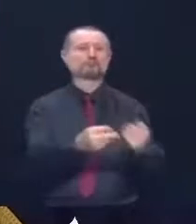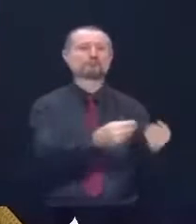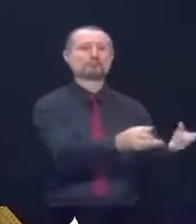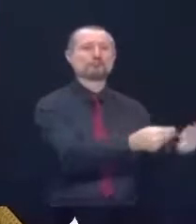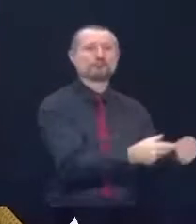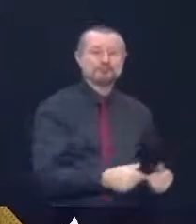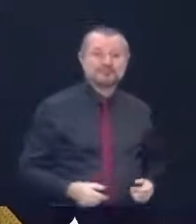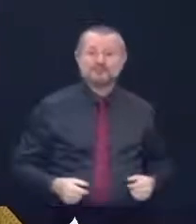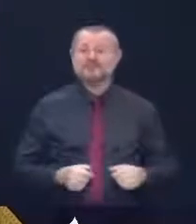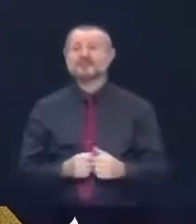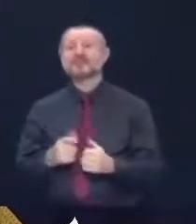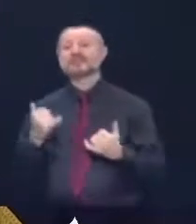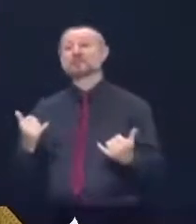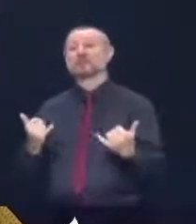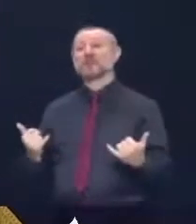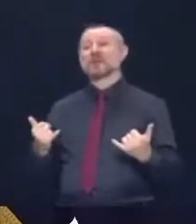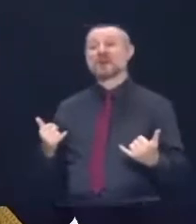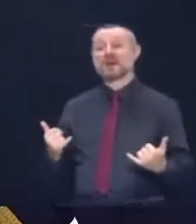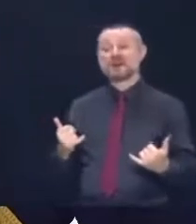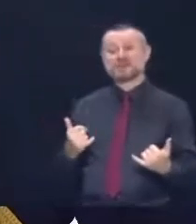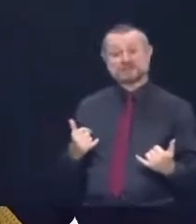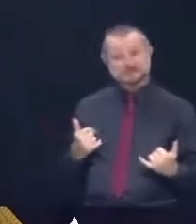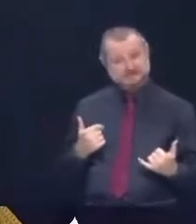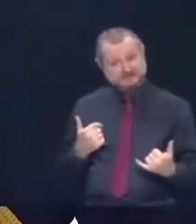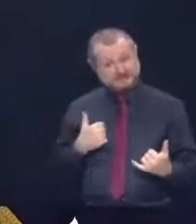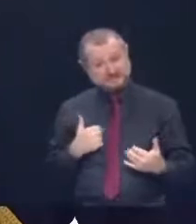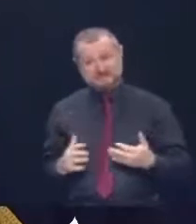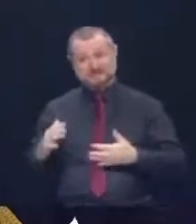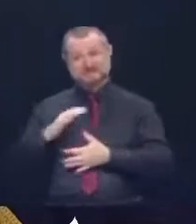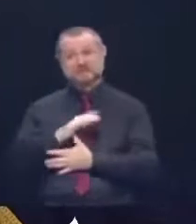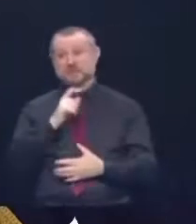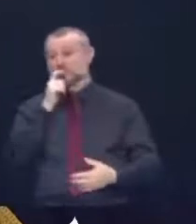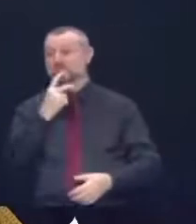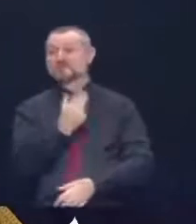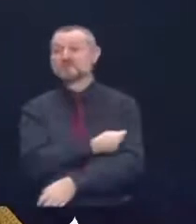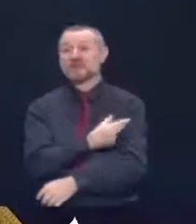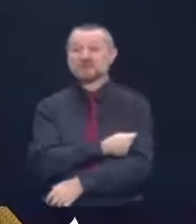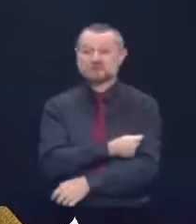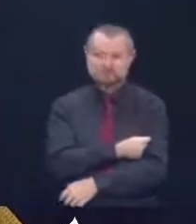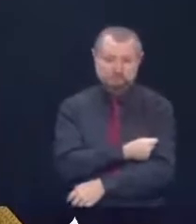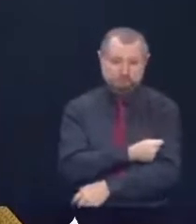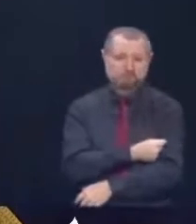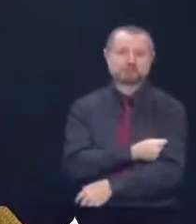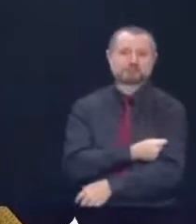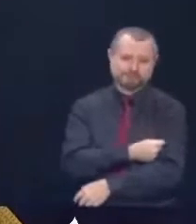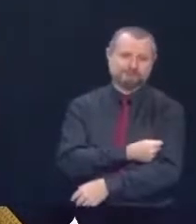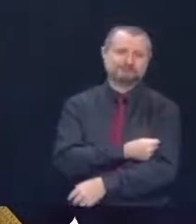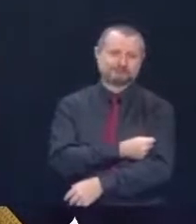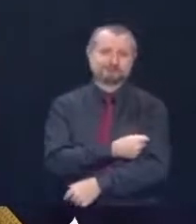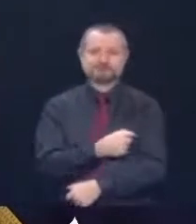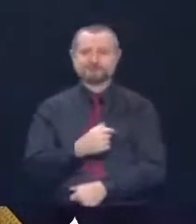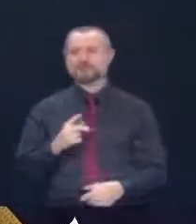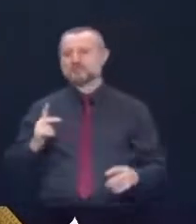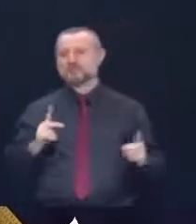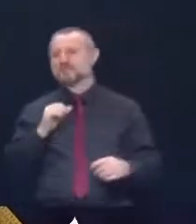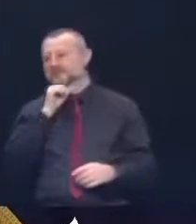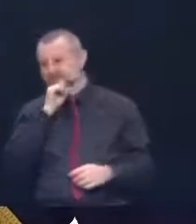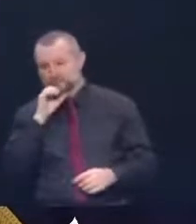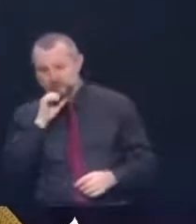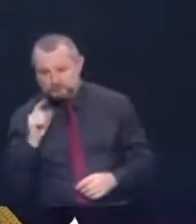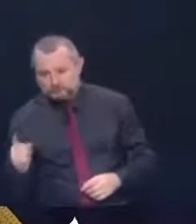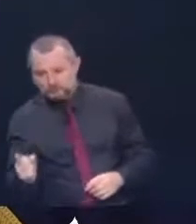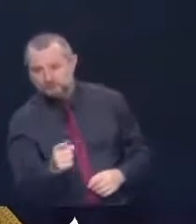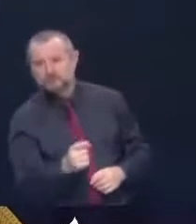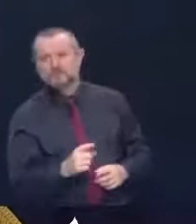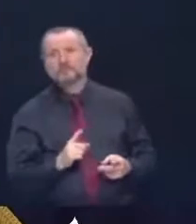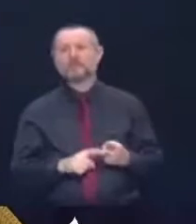plan. But right now, the first priorities are people who are senior citizens,